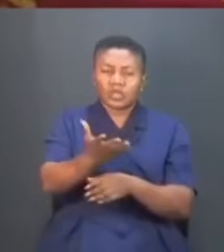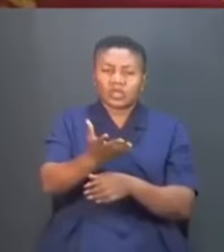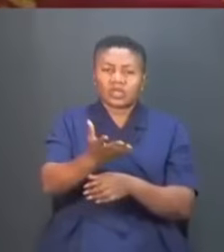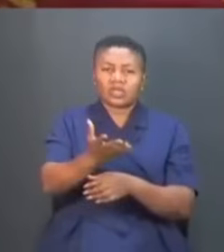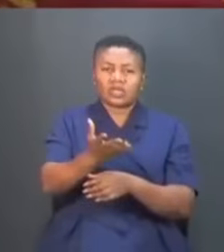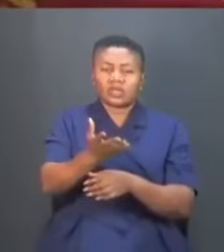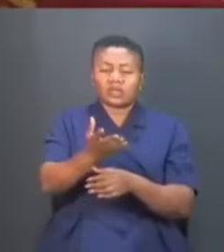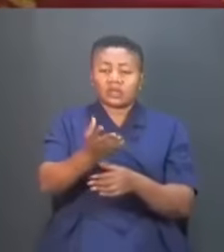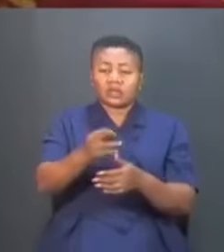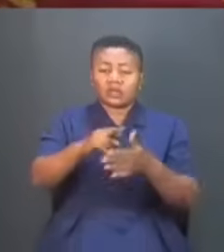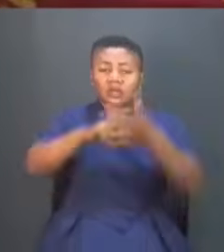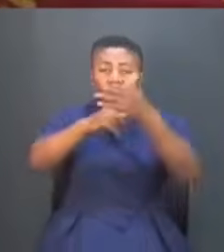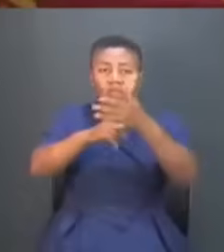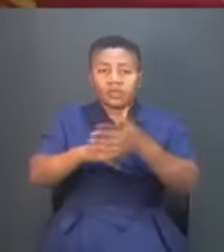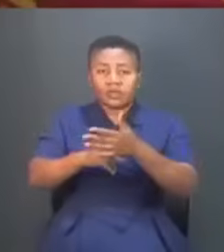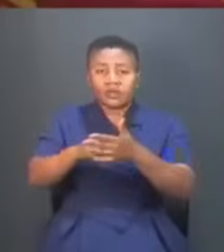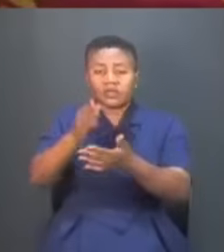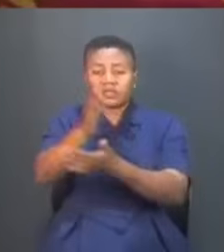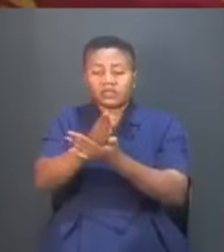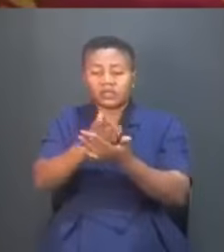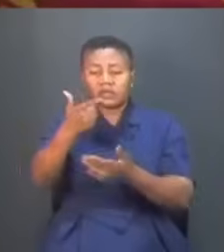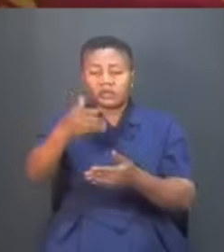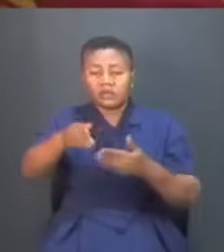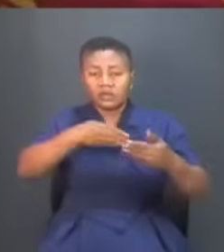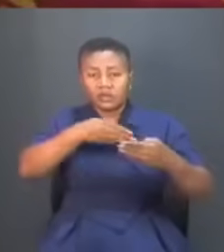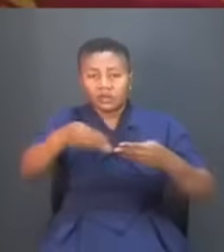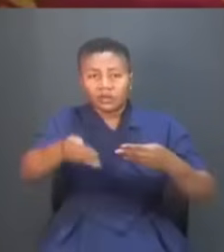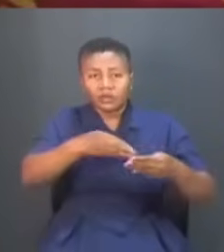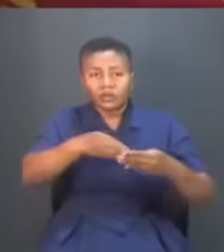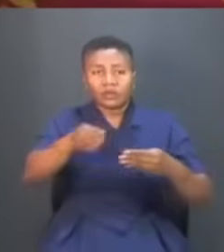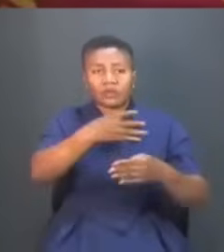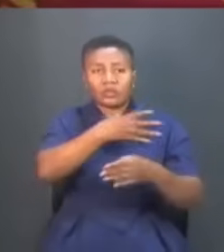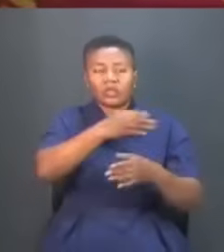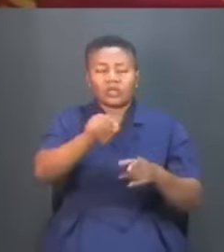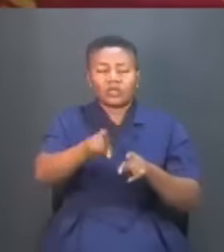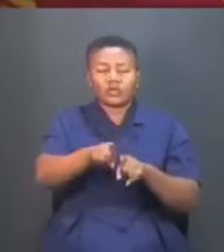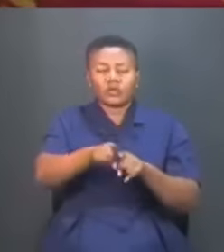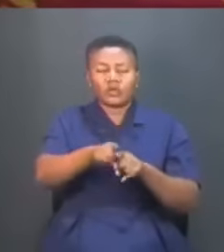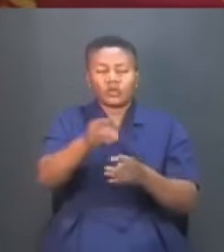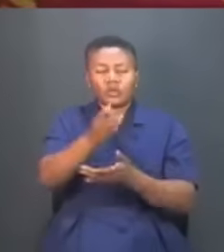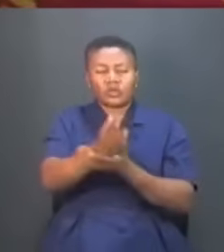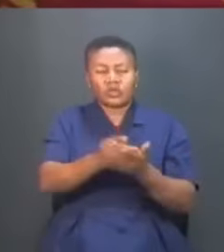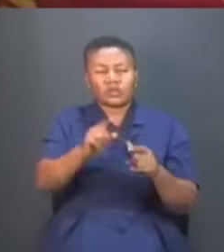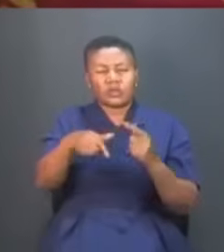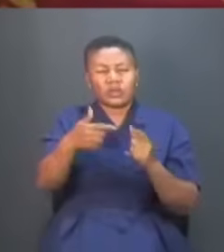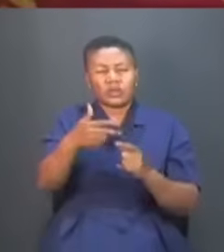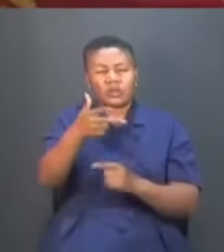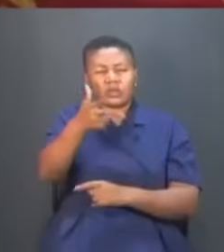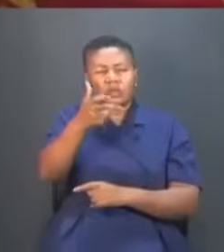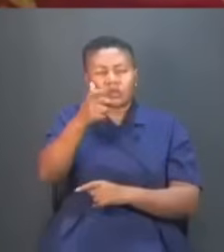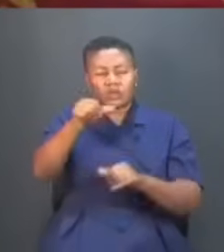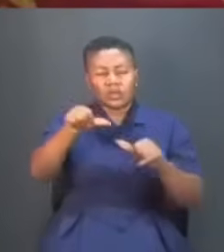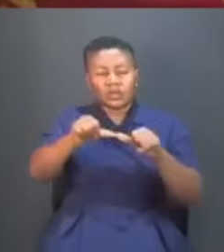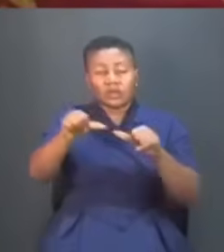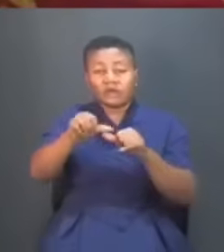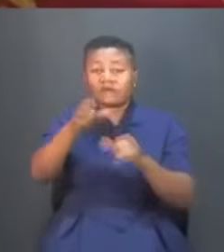the installation of turnout gates, and the clearing of approximately 300 hectares of